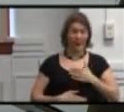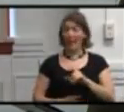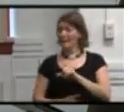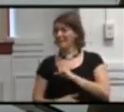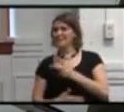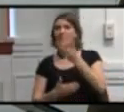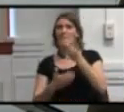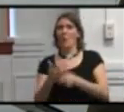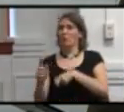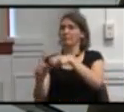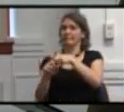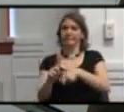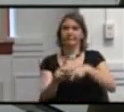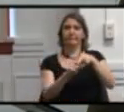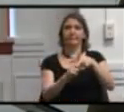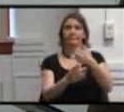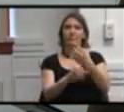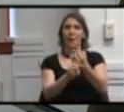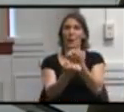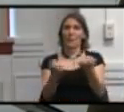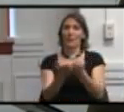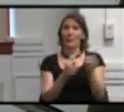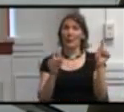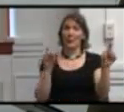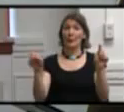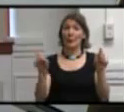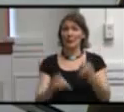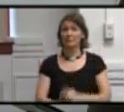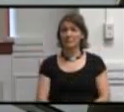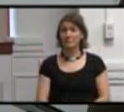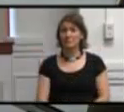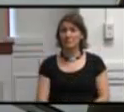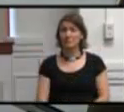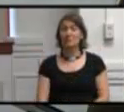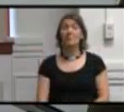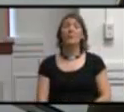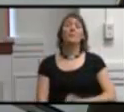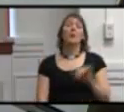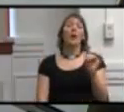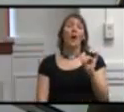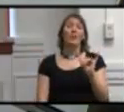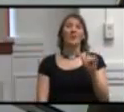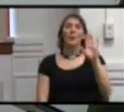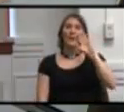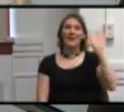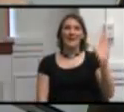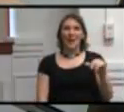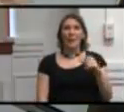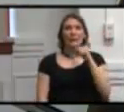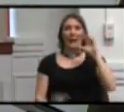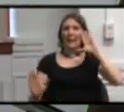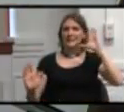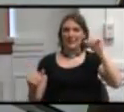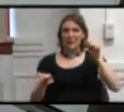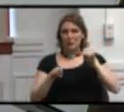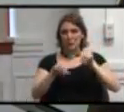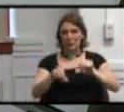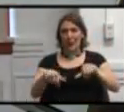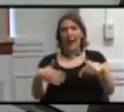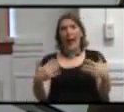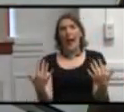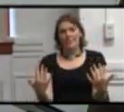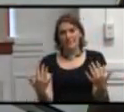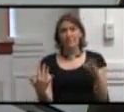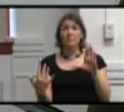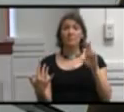Department have obtained equipment through them. We understand this is an unanticipated expense,